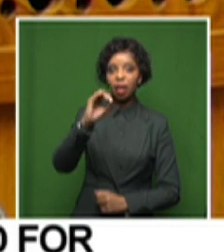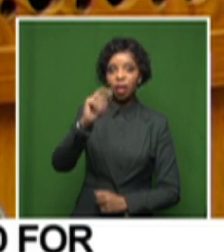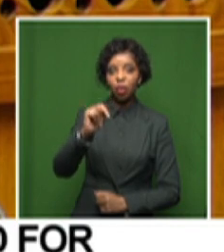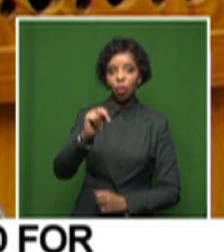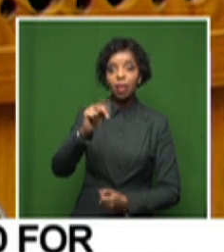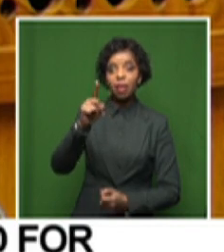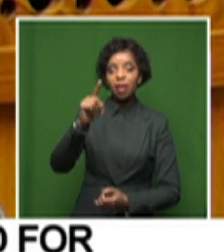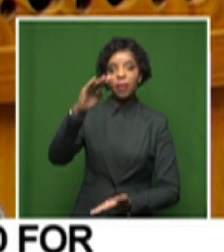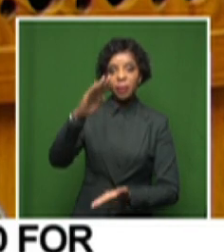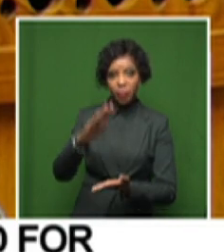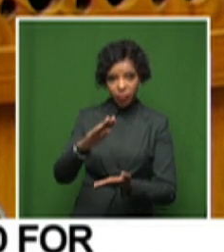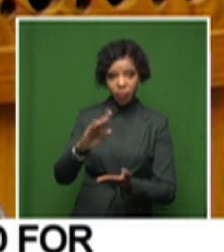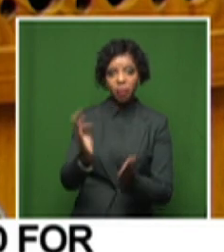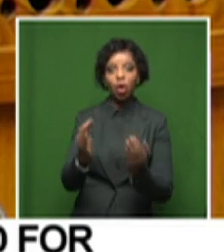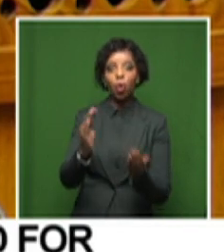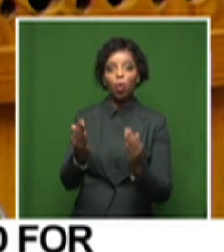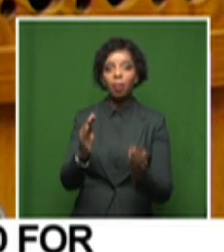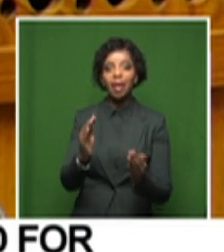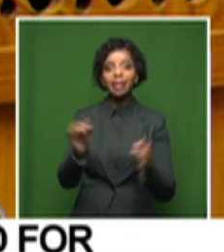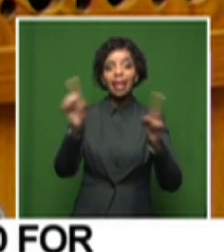special adjustment budget.